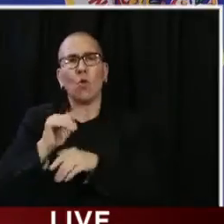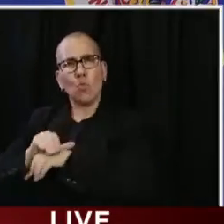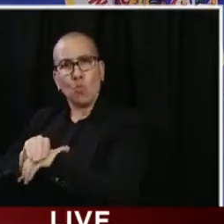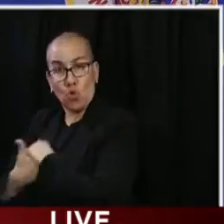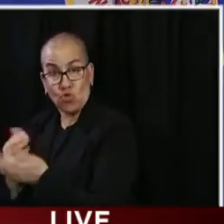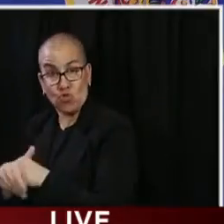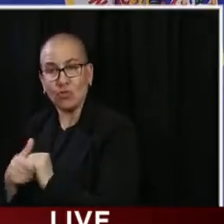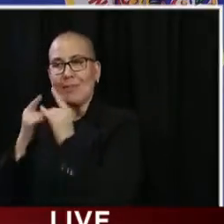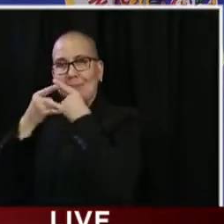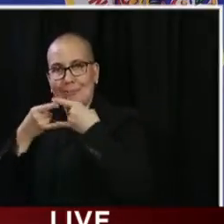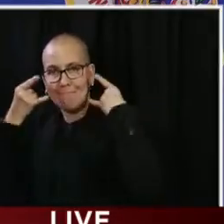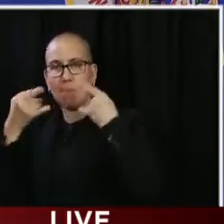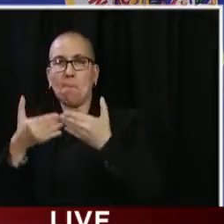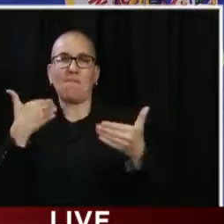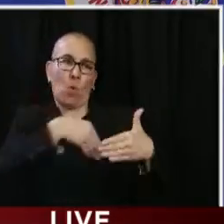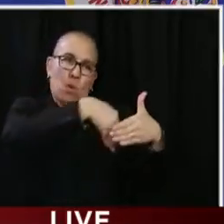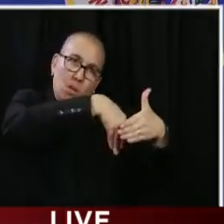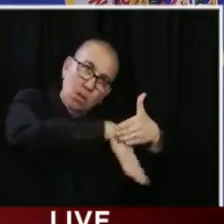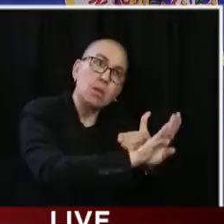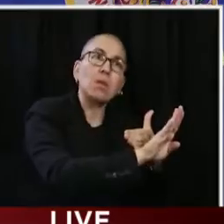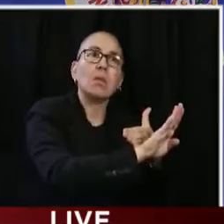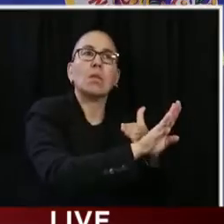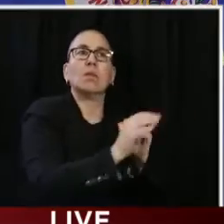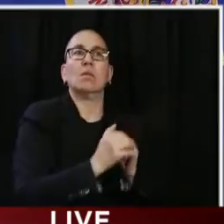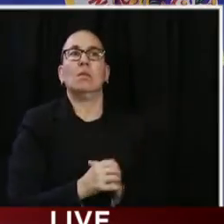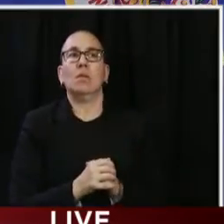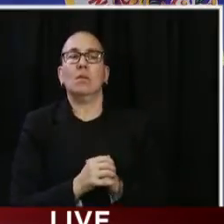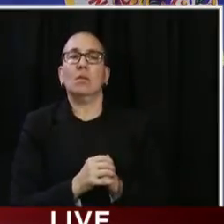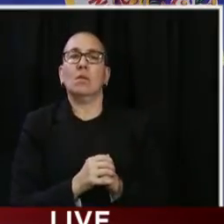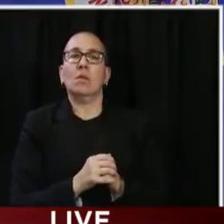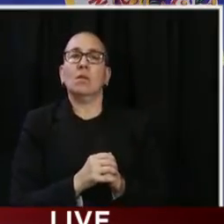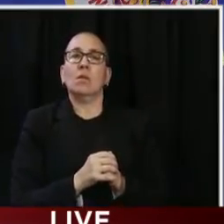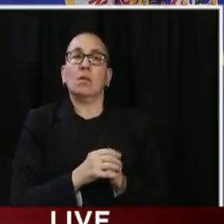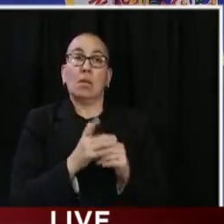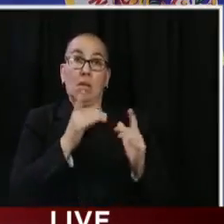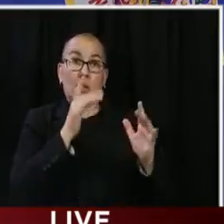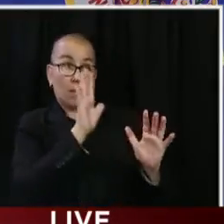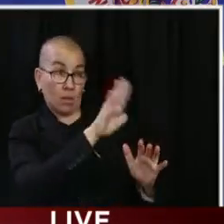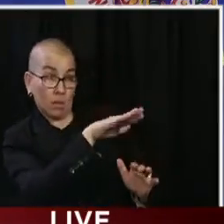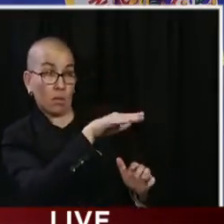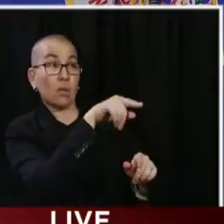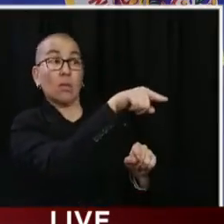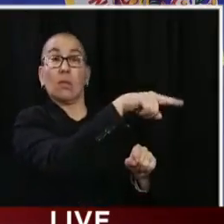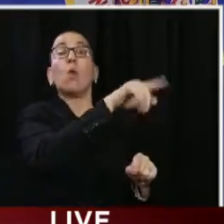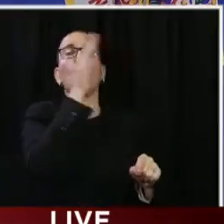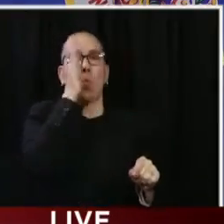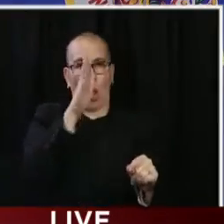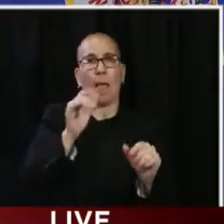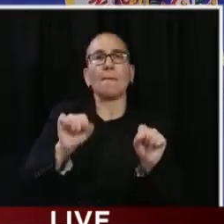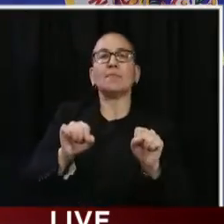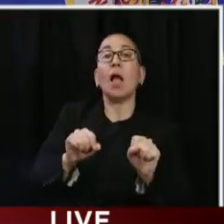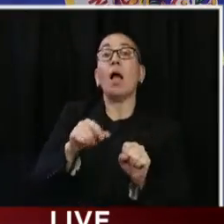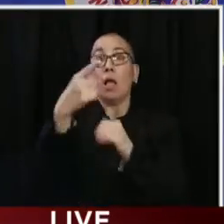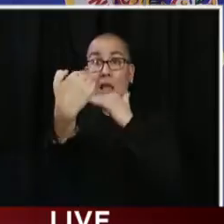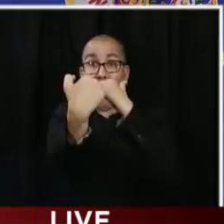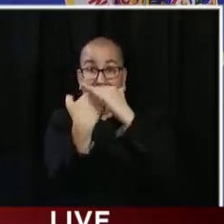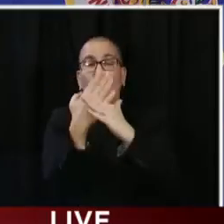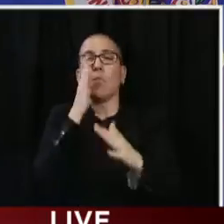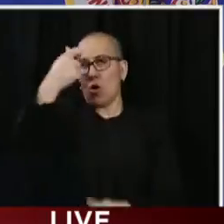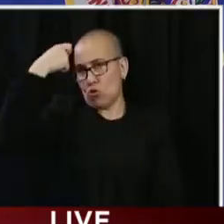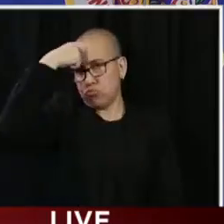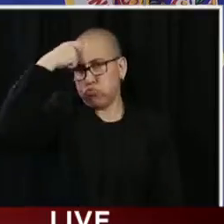will be protocols in place for social distancing capacity in them. Situation's fluid. We're still learning more and more every